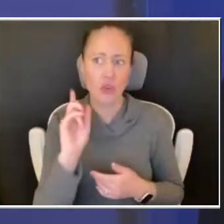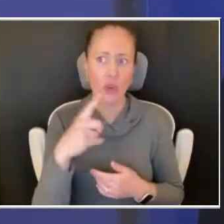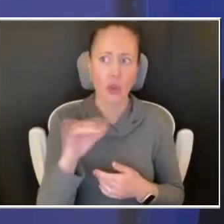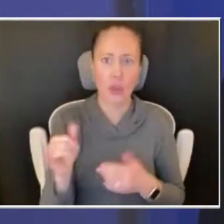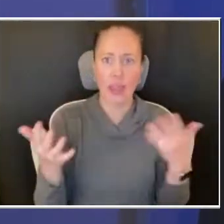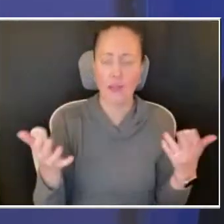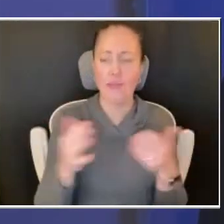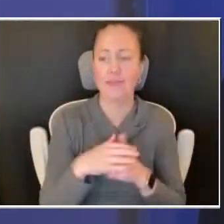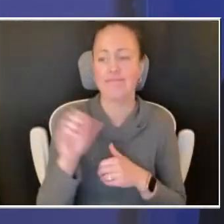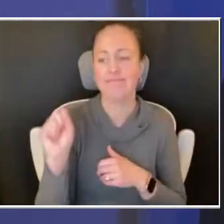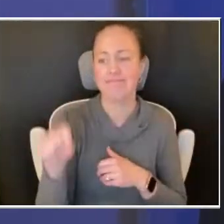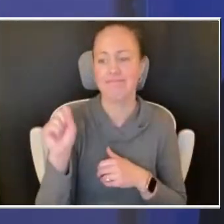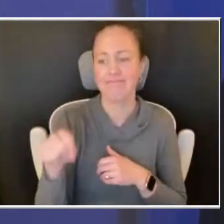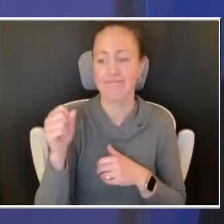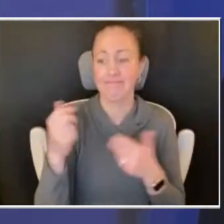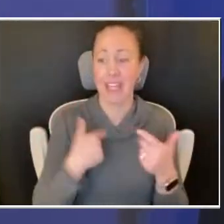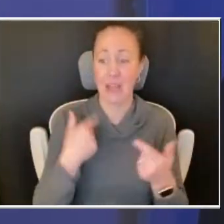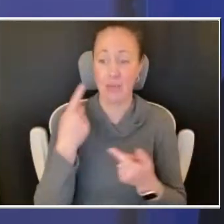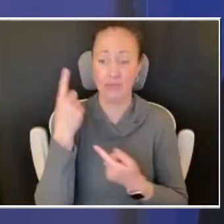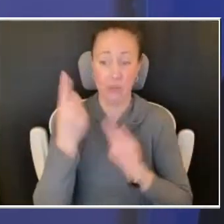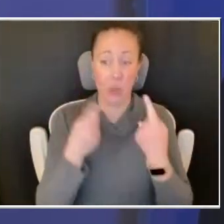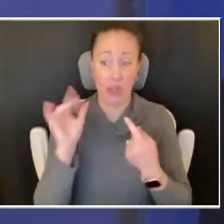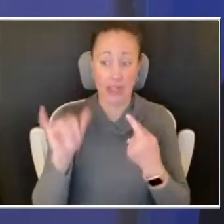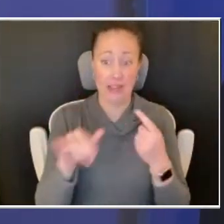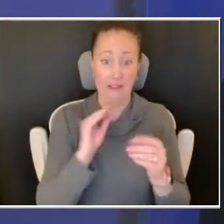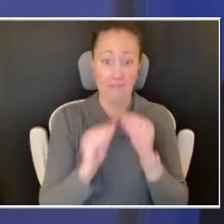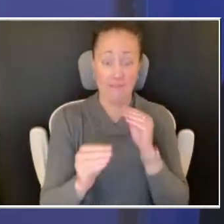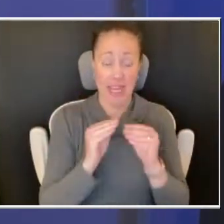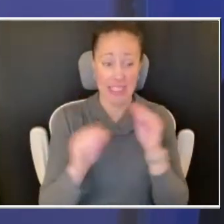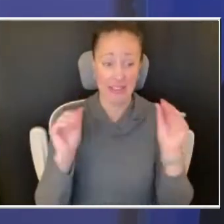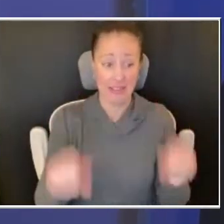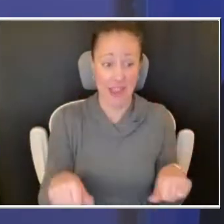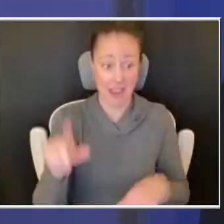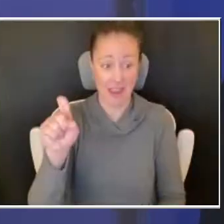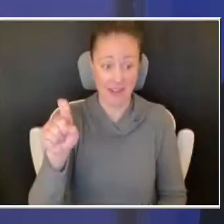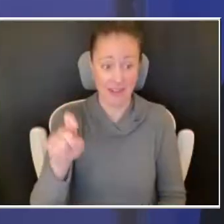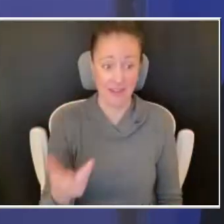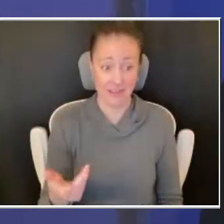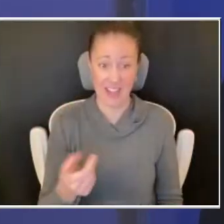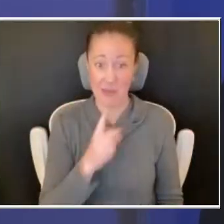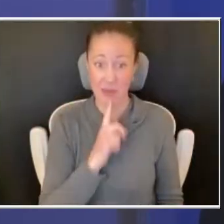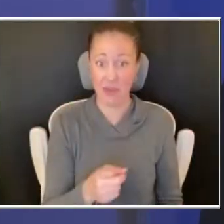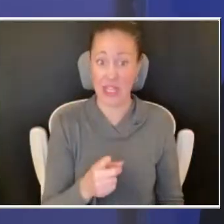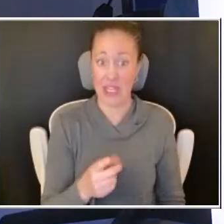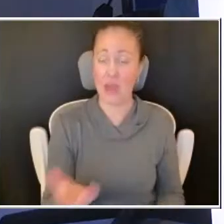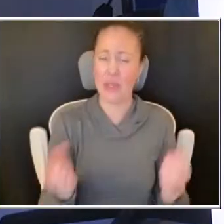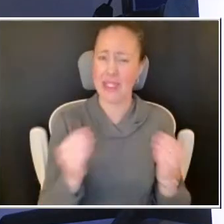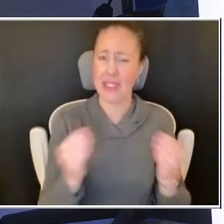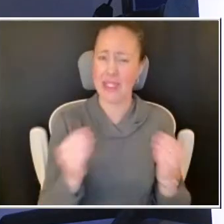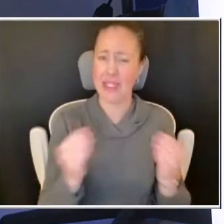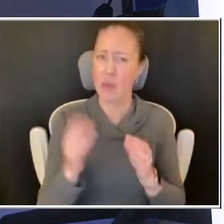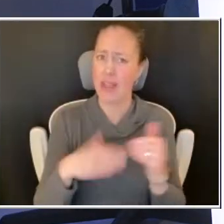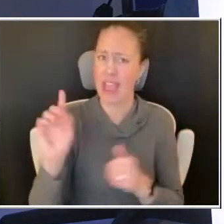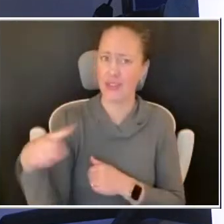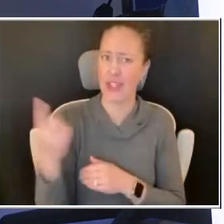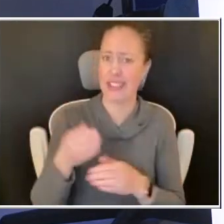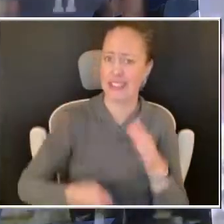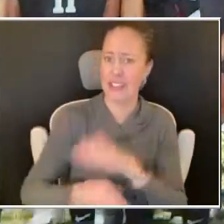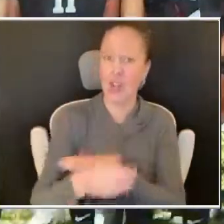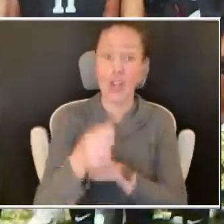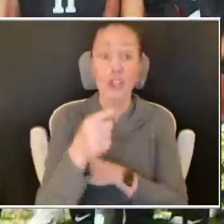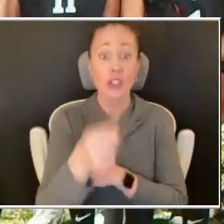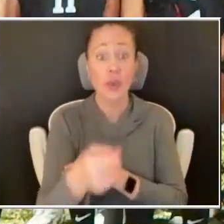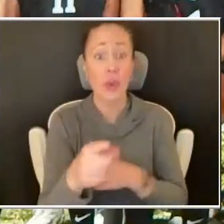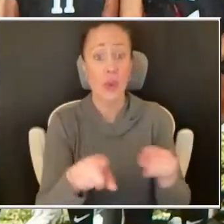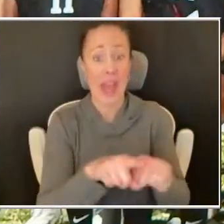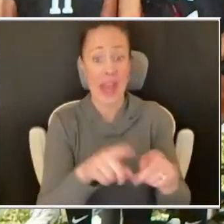is this fixable? Mm-hmm. It was a beyond soccer question. So, Kate, you made varsity as a freshman. This sounds